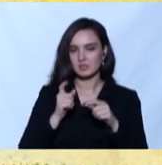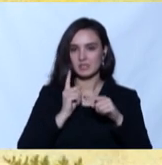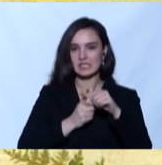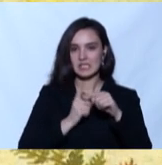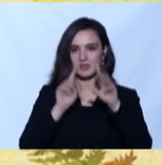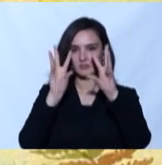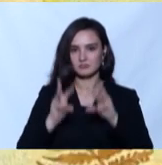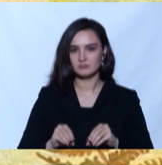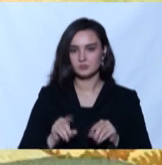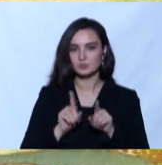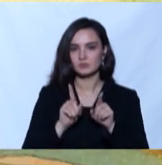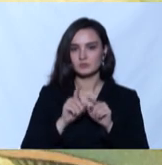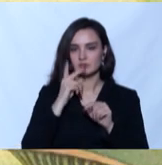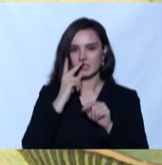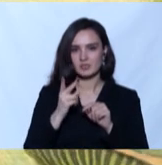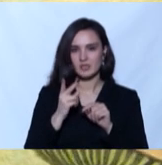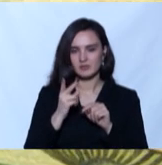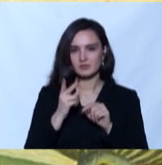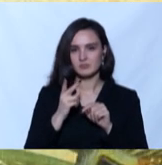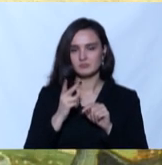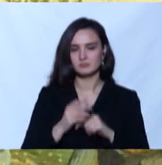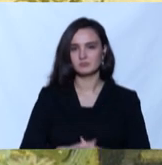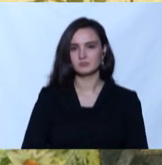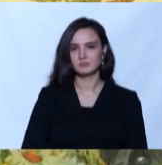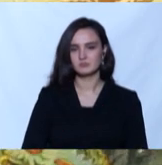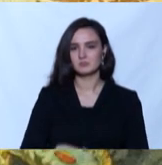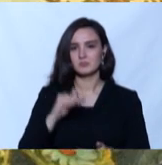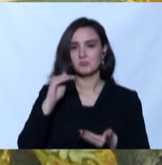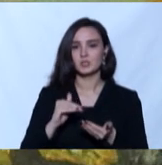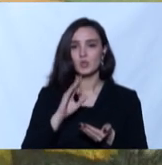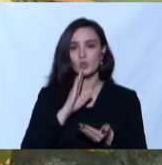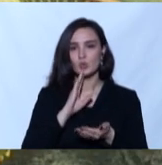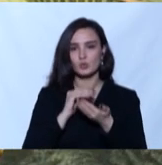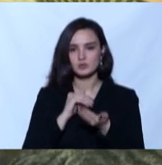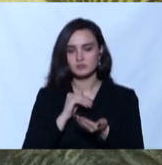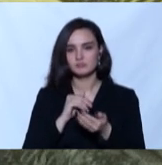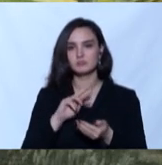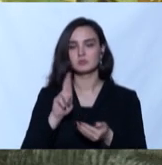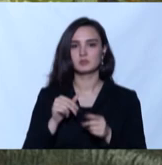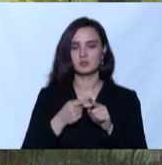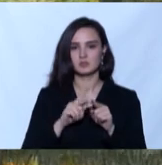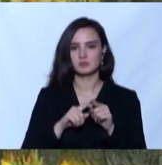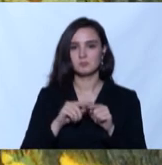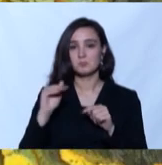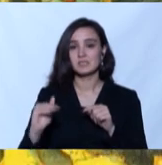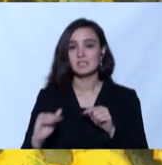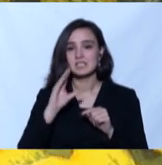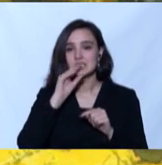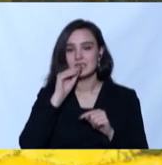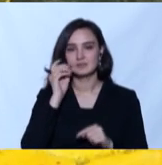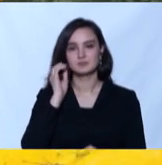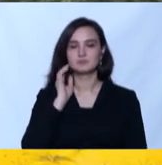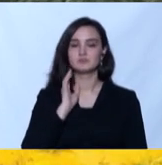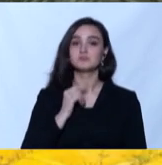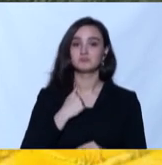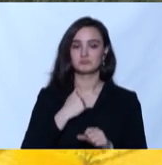I also see a scarecrow. I see a little girl. A little girl and a little dog. And a little dog. Yeah.